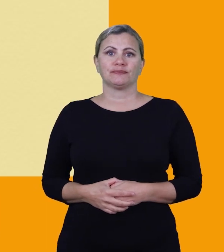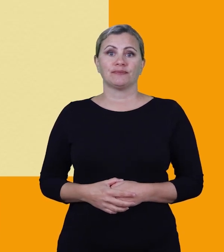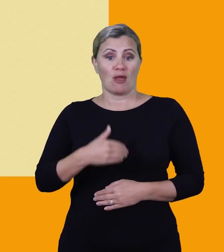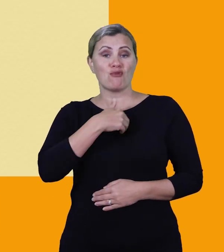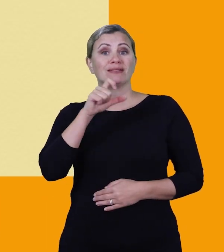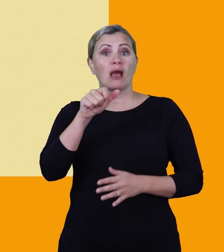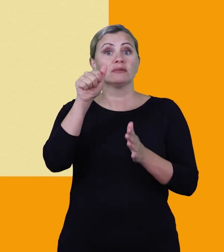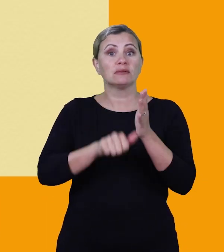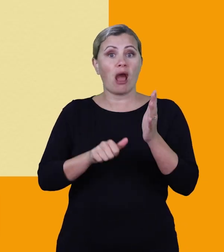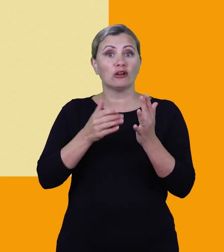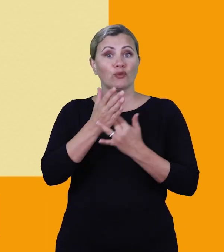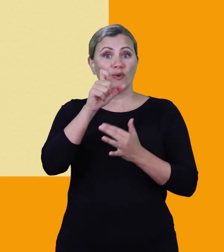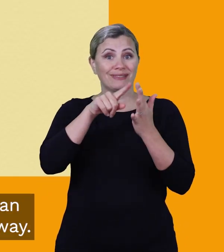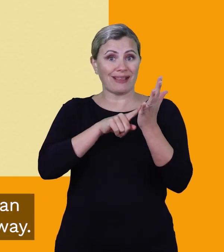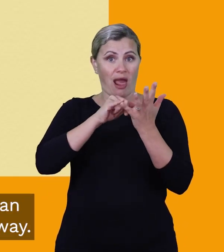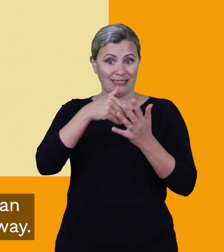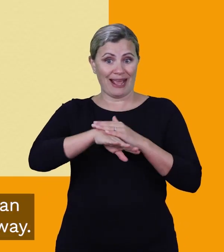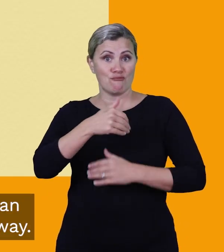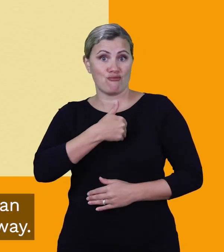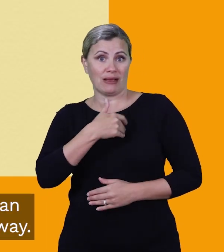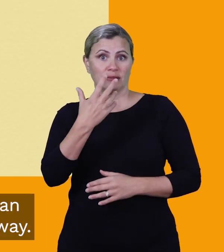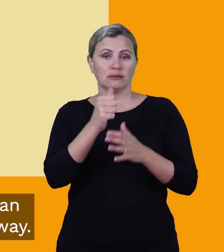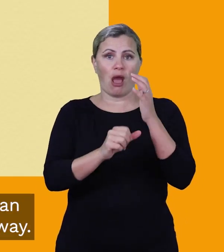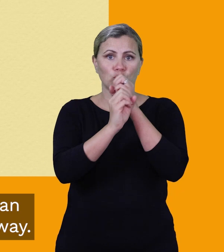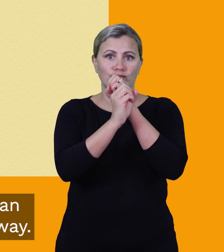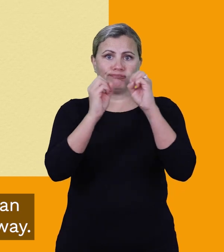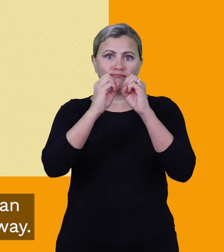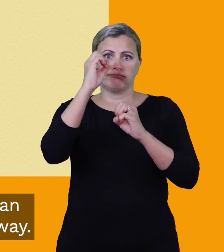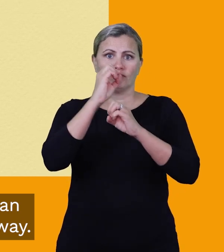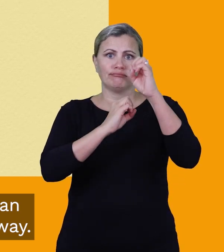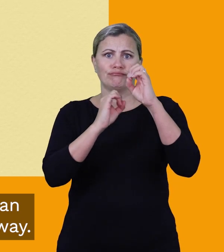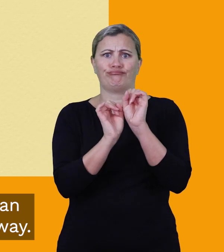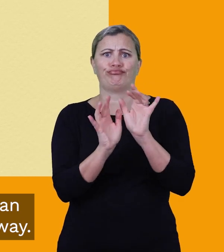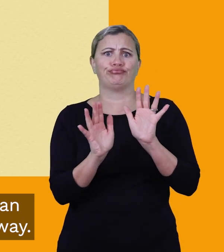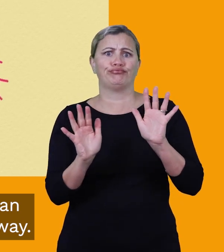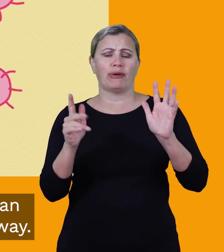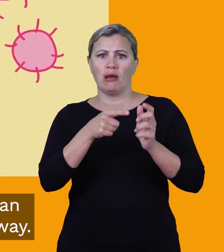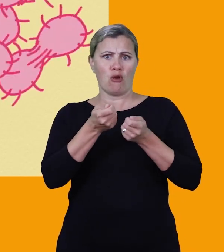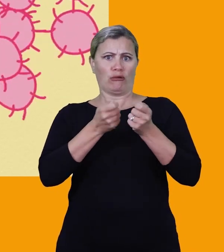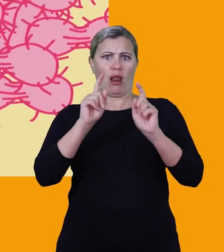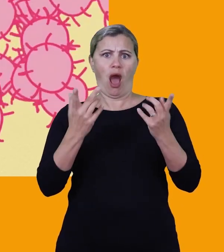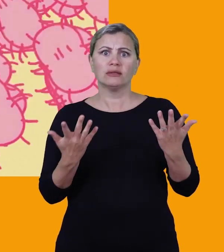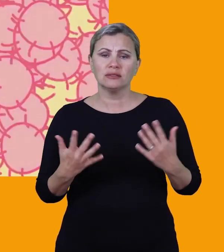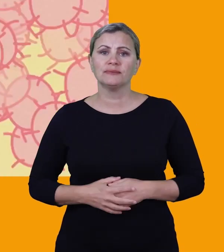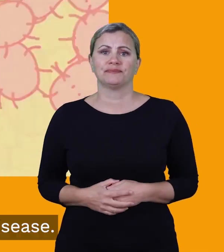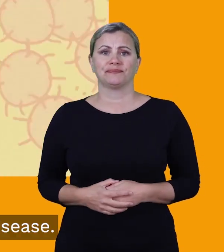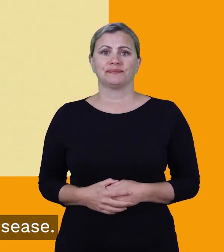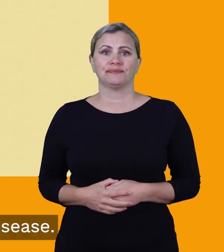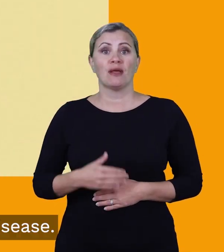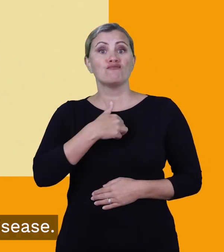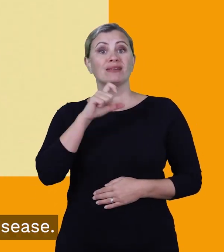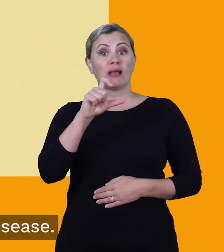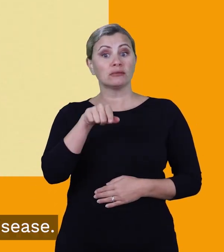Breast cancer starts when cells in the breast begin to divide and grow in an abnormal and uncontrolled way. Breast